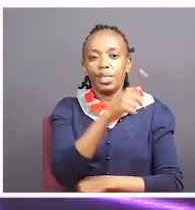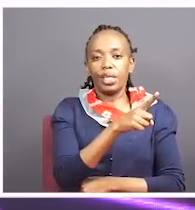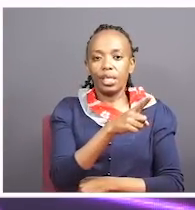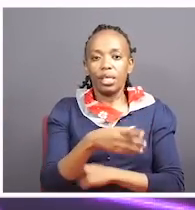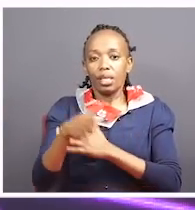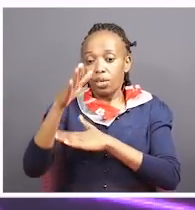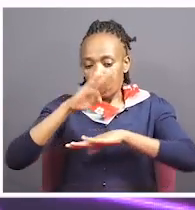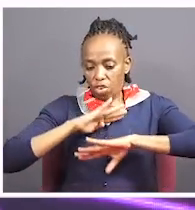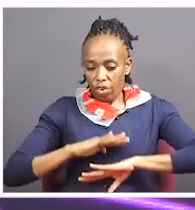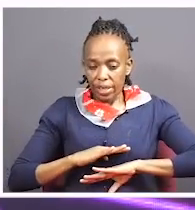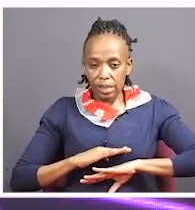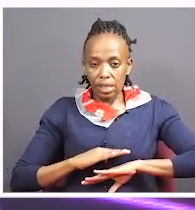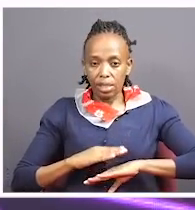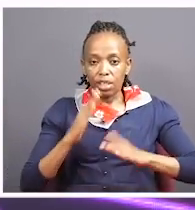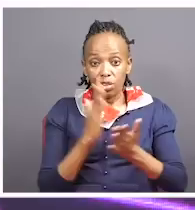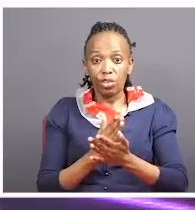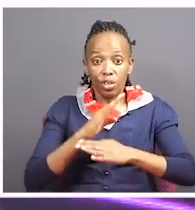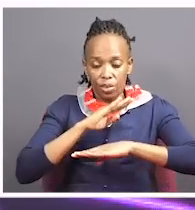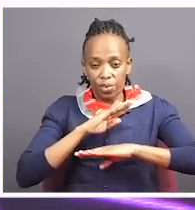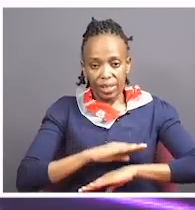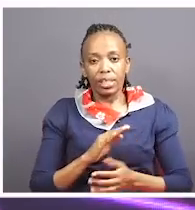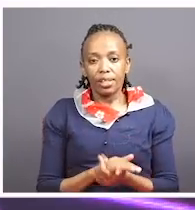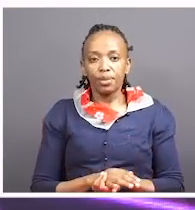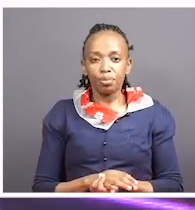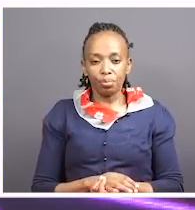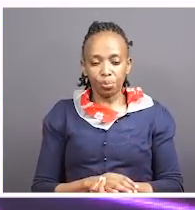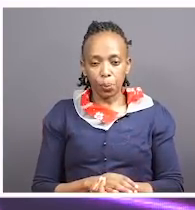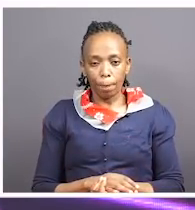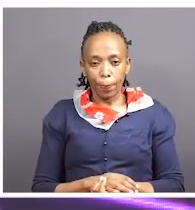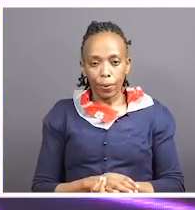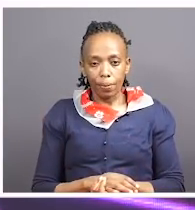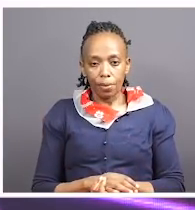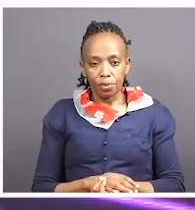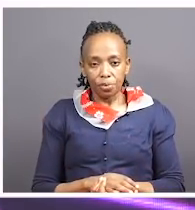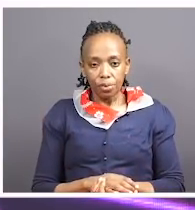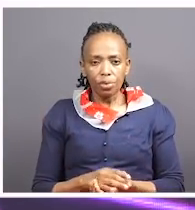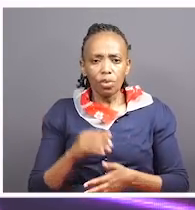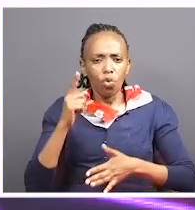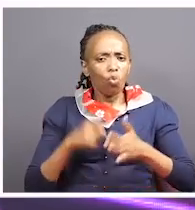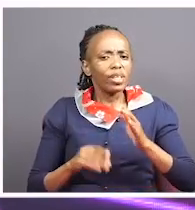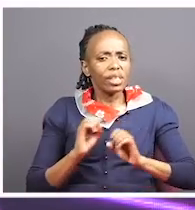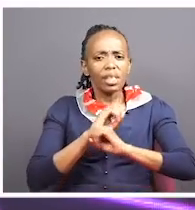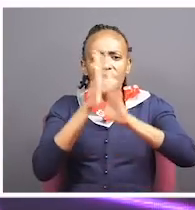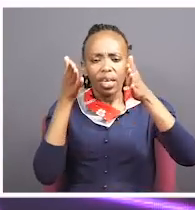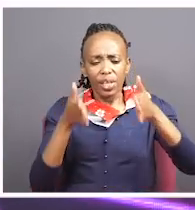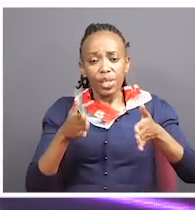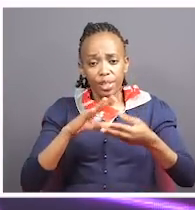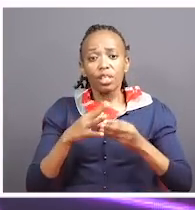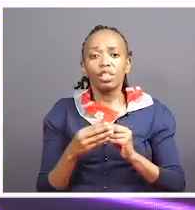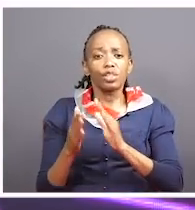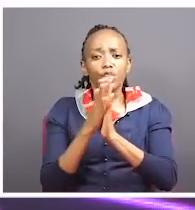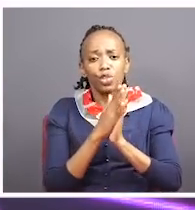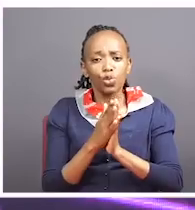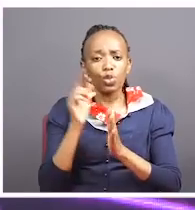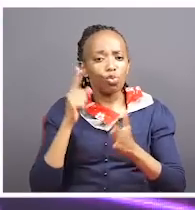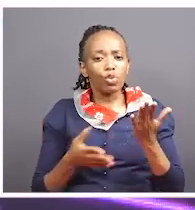day, he took a break. He actually rested. What stands out clearly in this